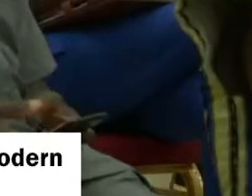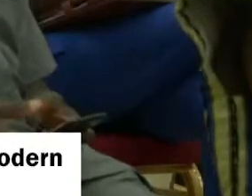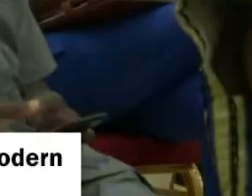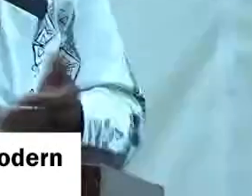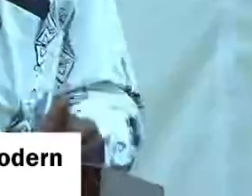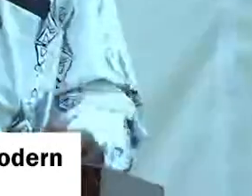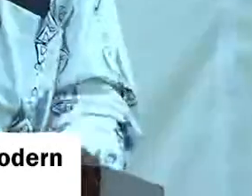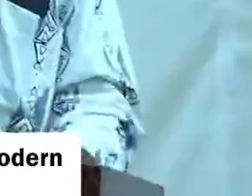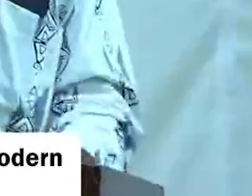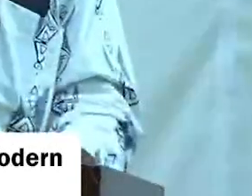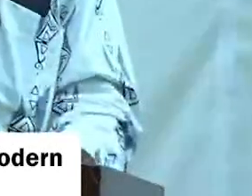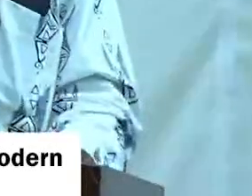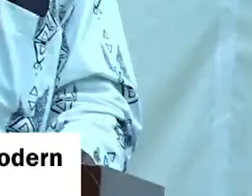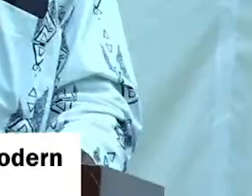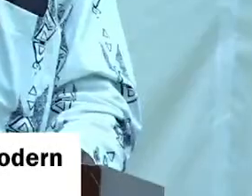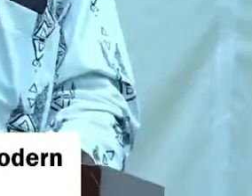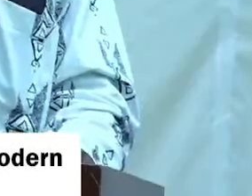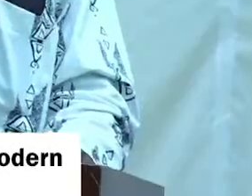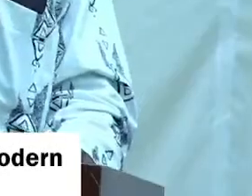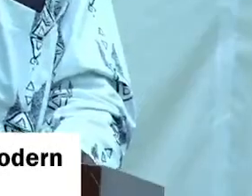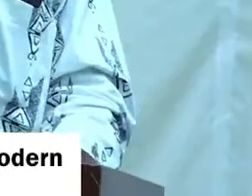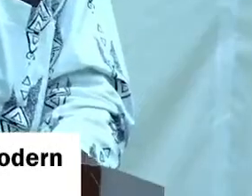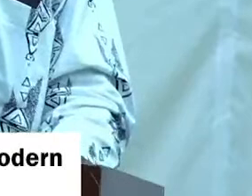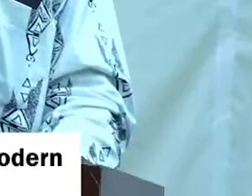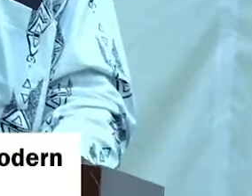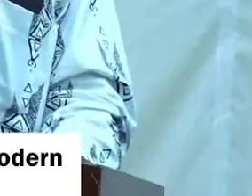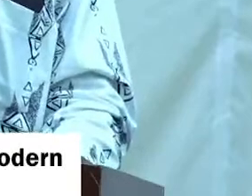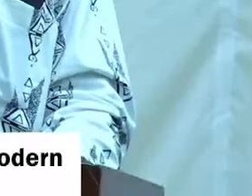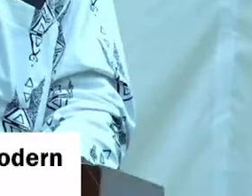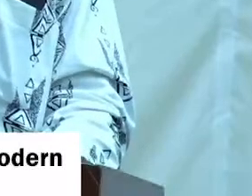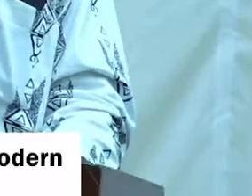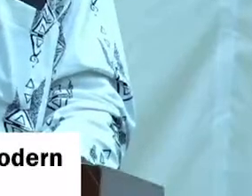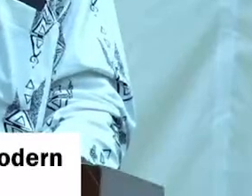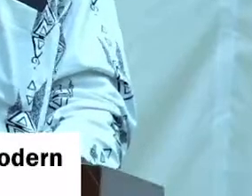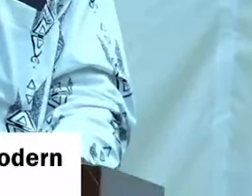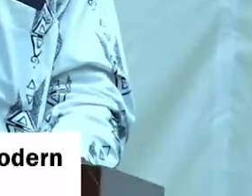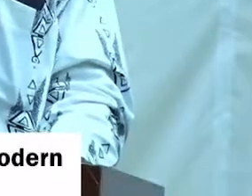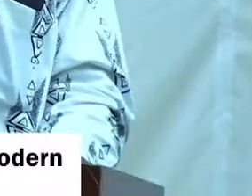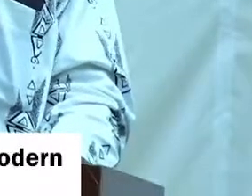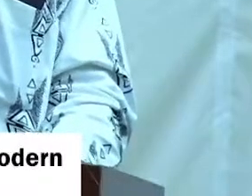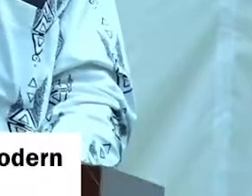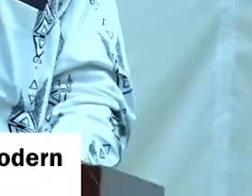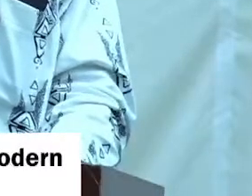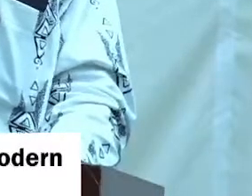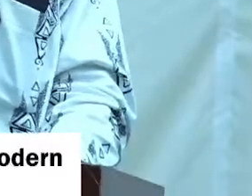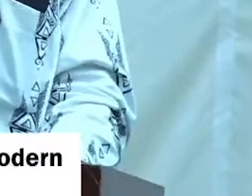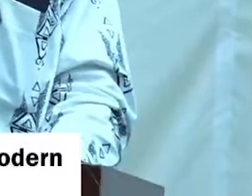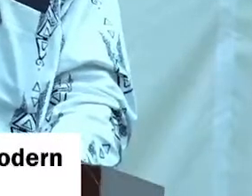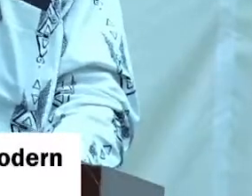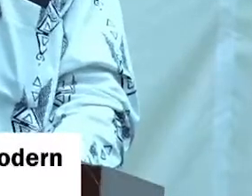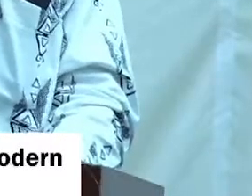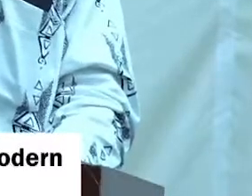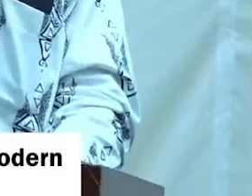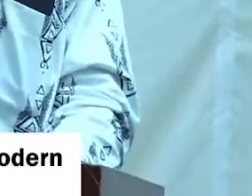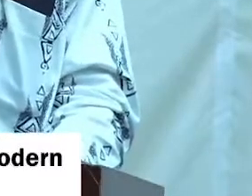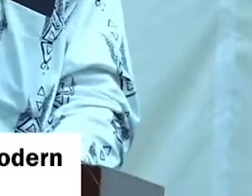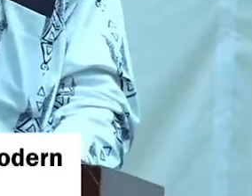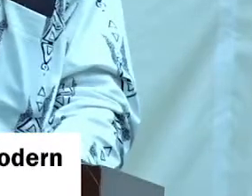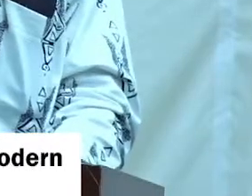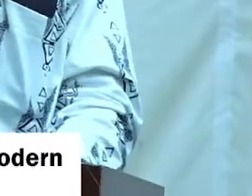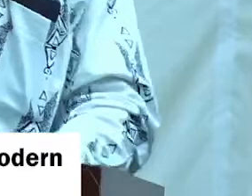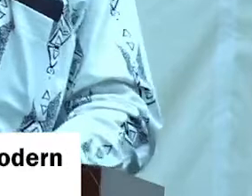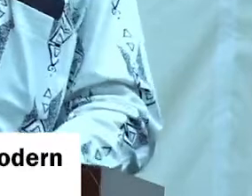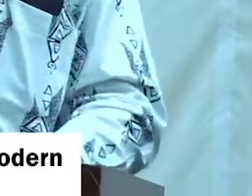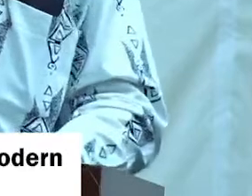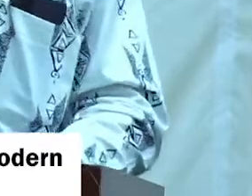of our responsibility to keep doing what is right for our societies. Thank you very much for